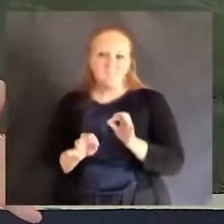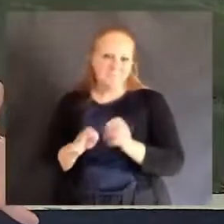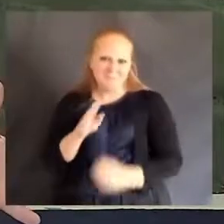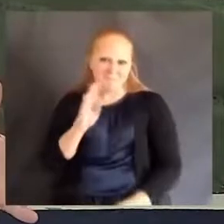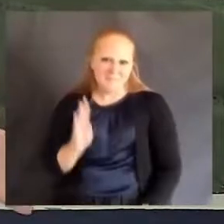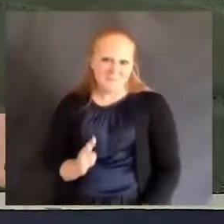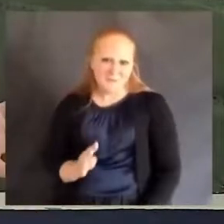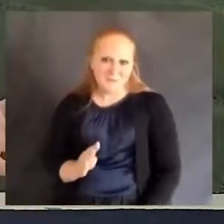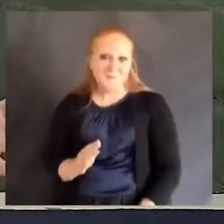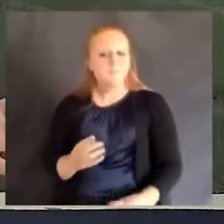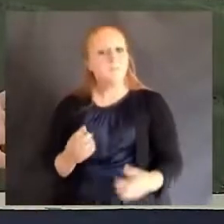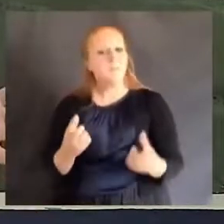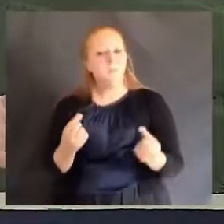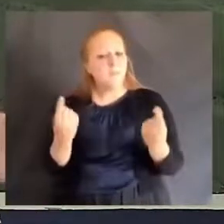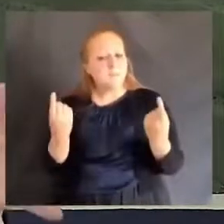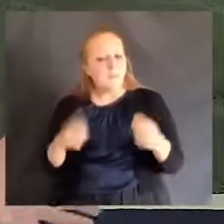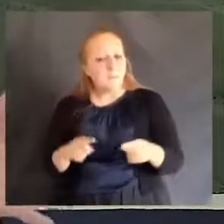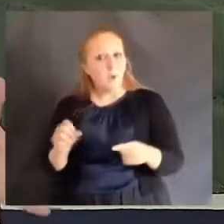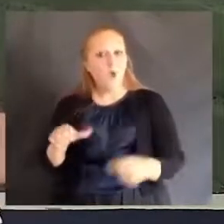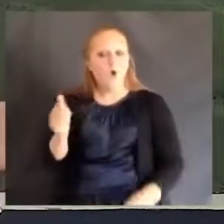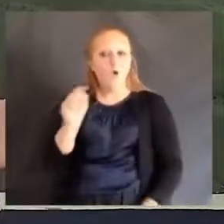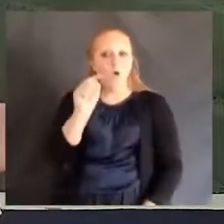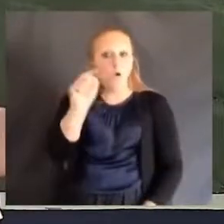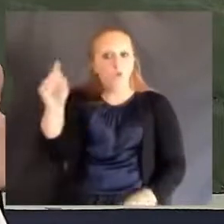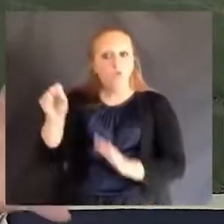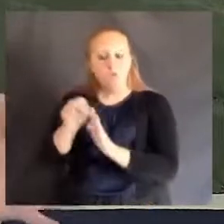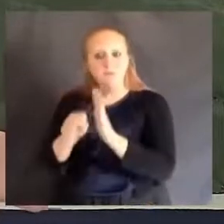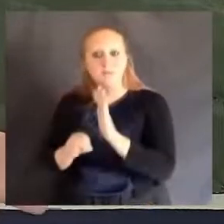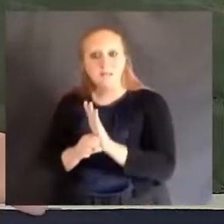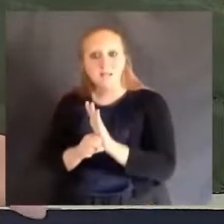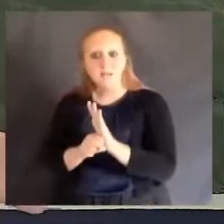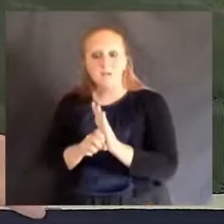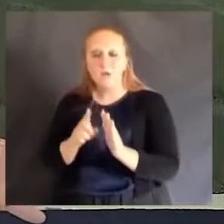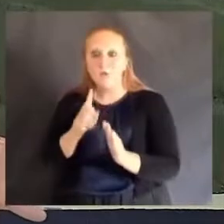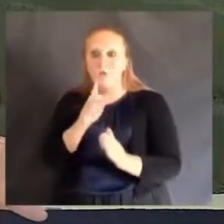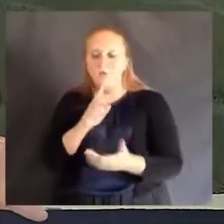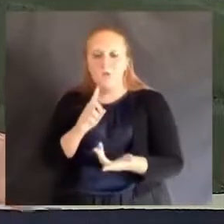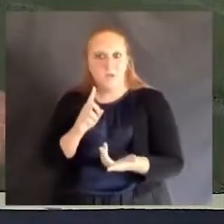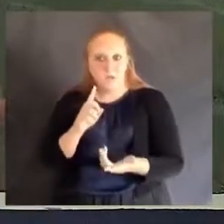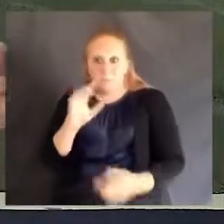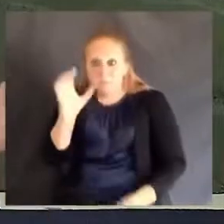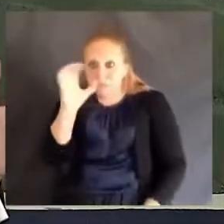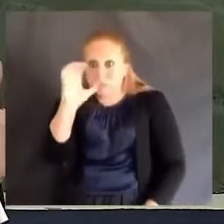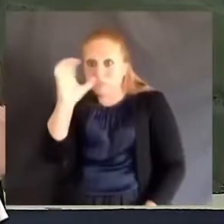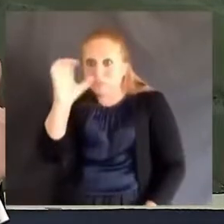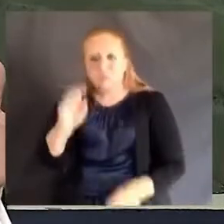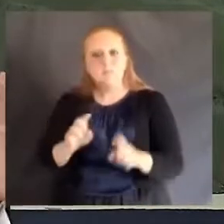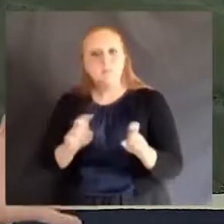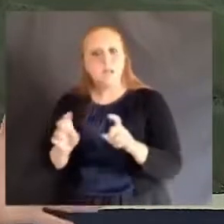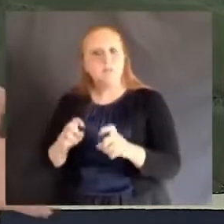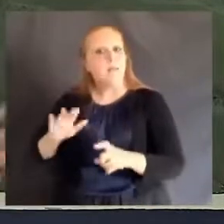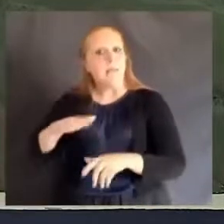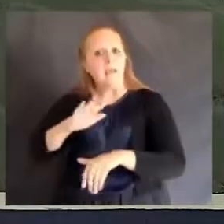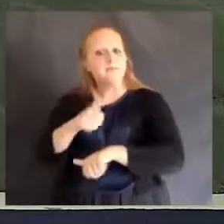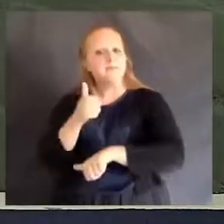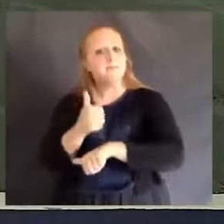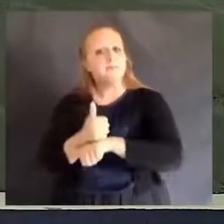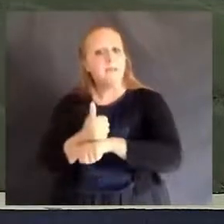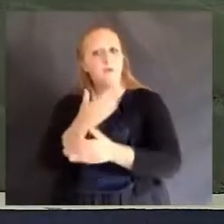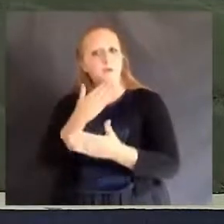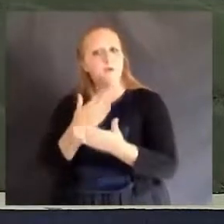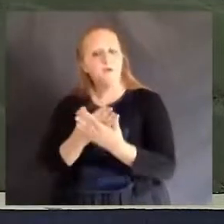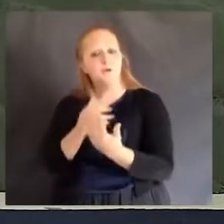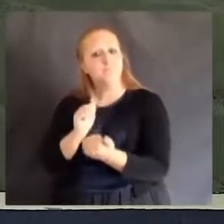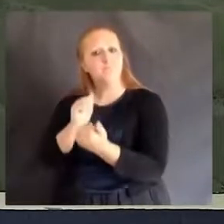other states have such a scramble for testing and don't have testing in place. So they're going to the